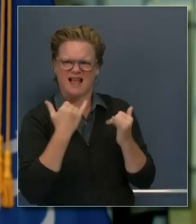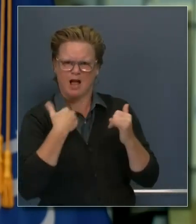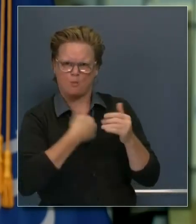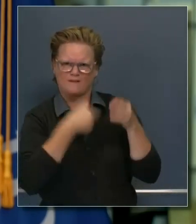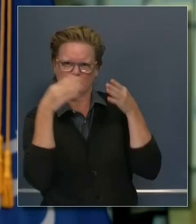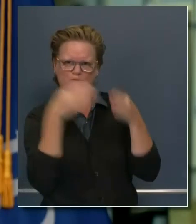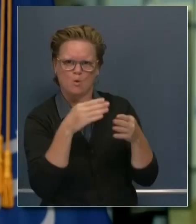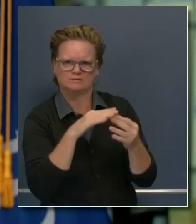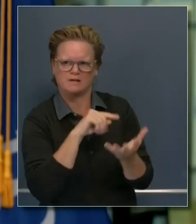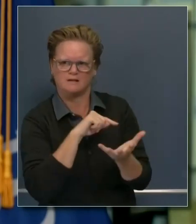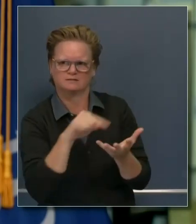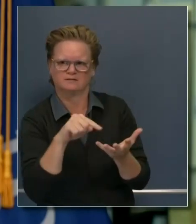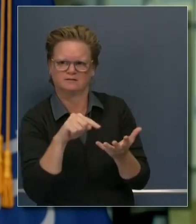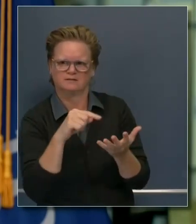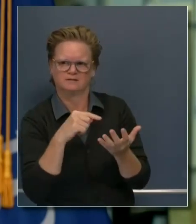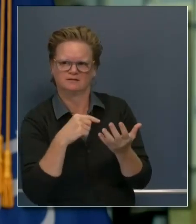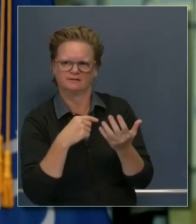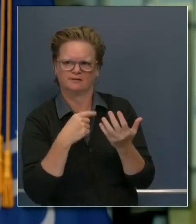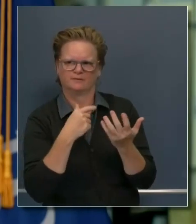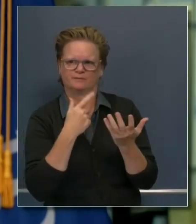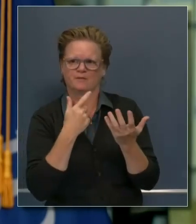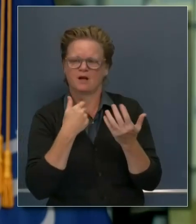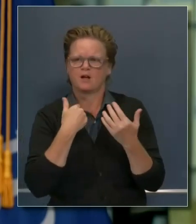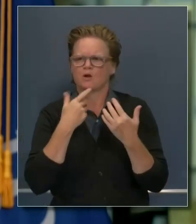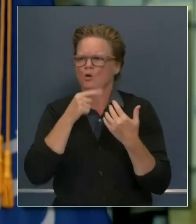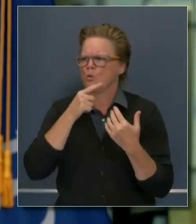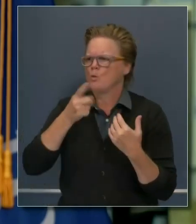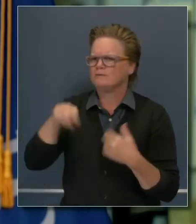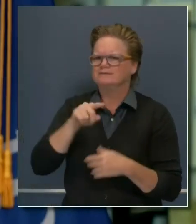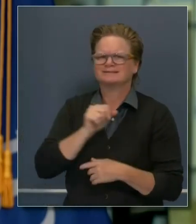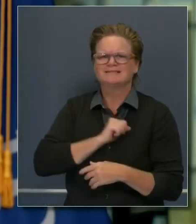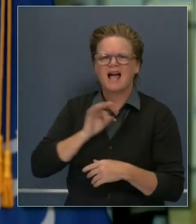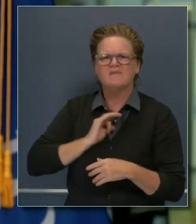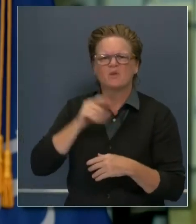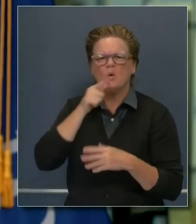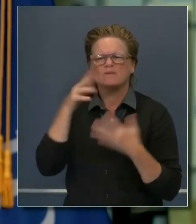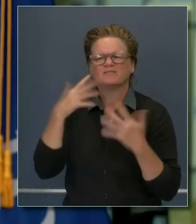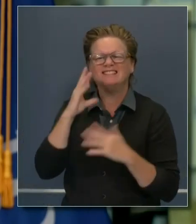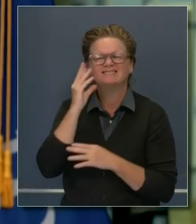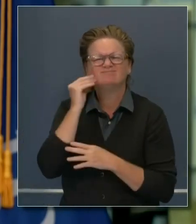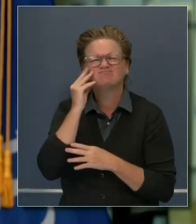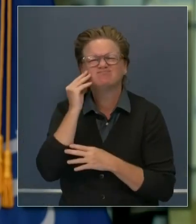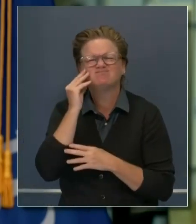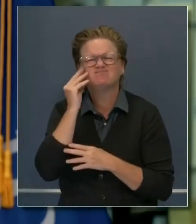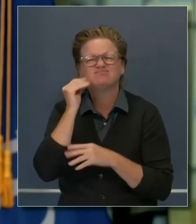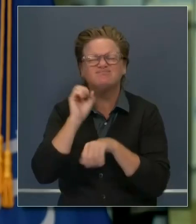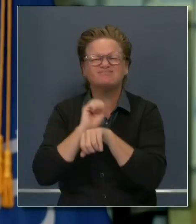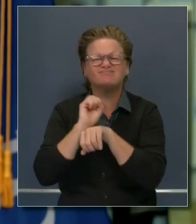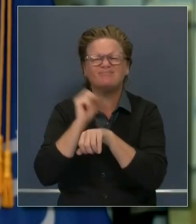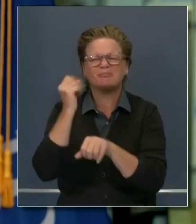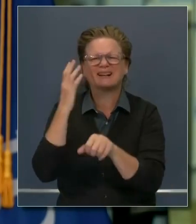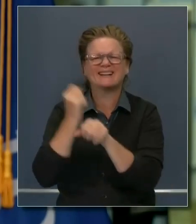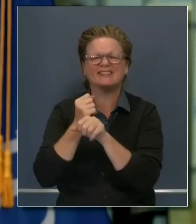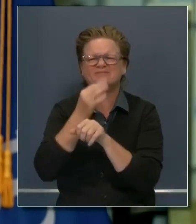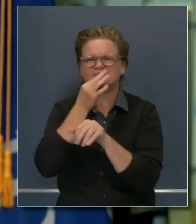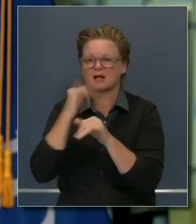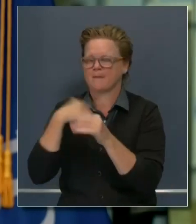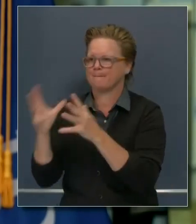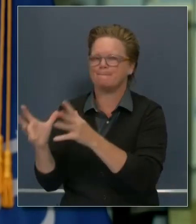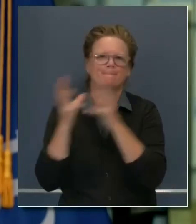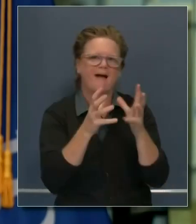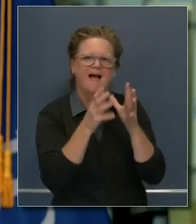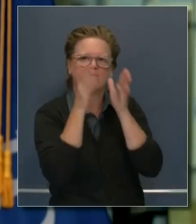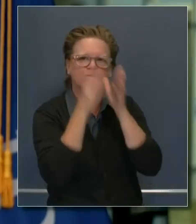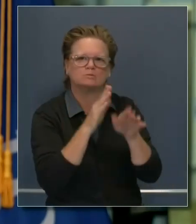our high-skilled folks to really drill down on the more complex cases.